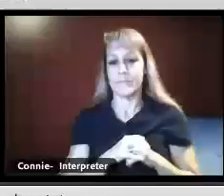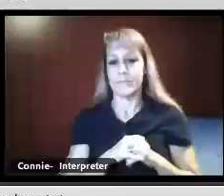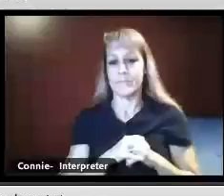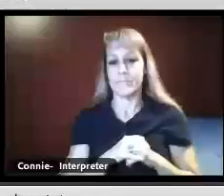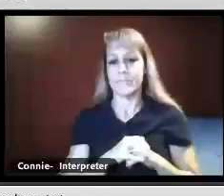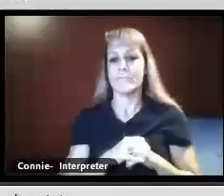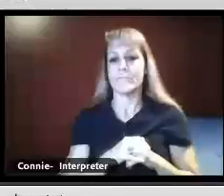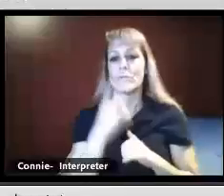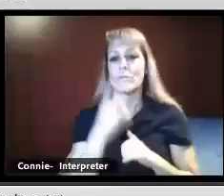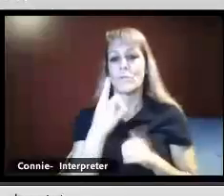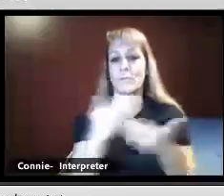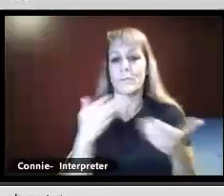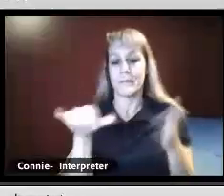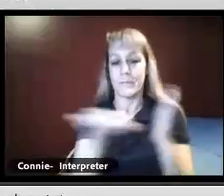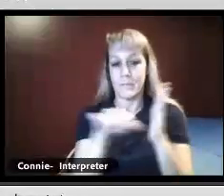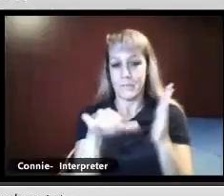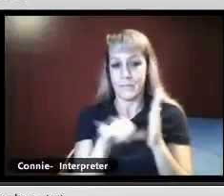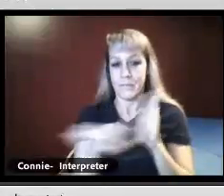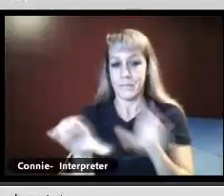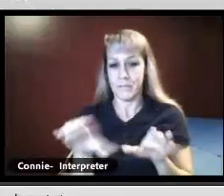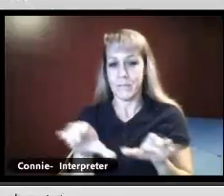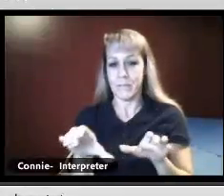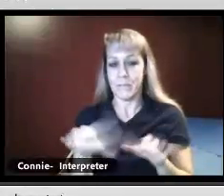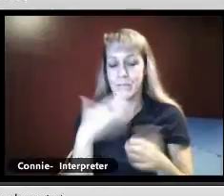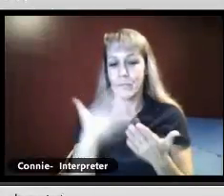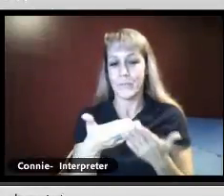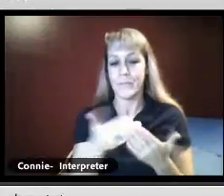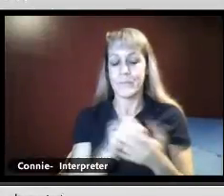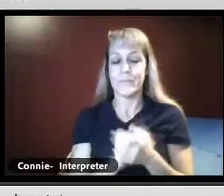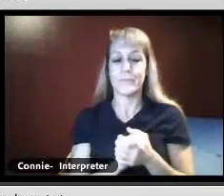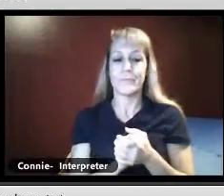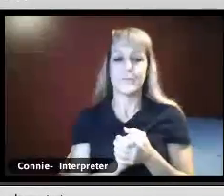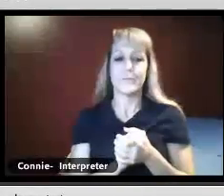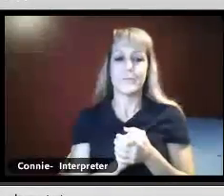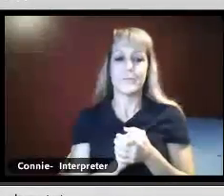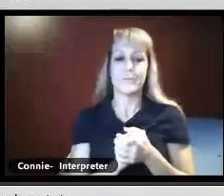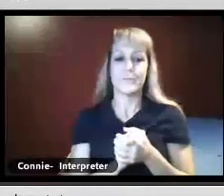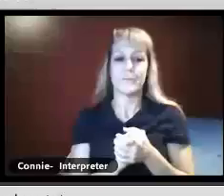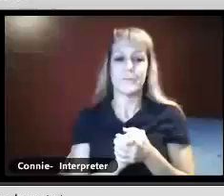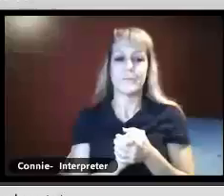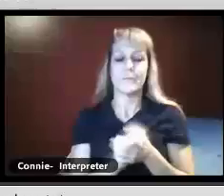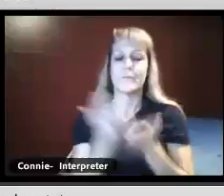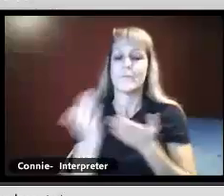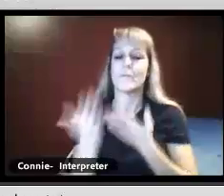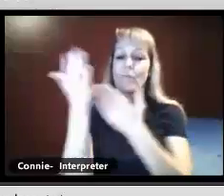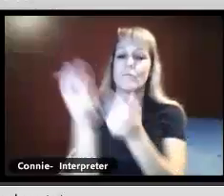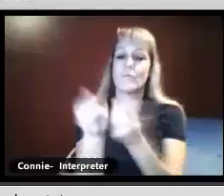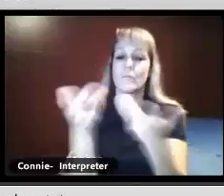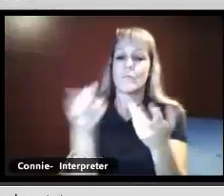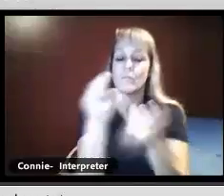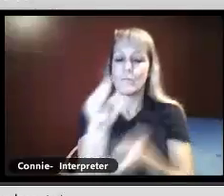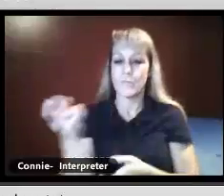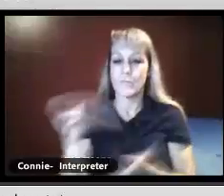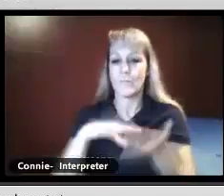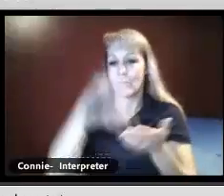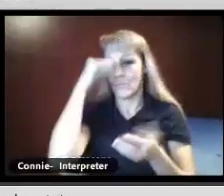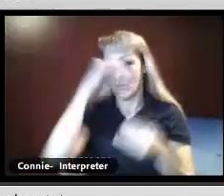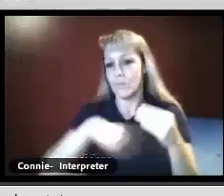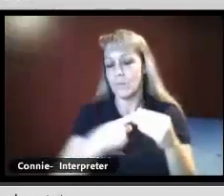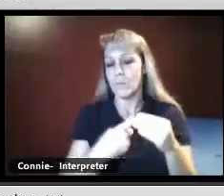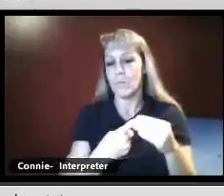One of the things that this page does particularly well is that it offers a lot of resources for learning about